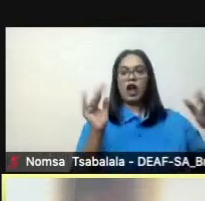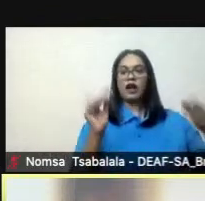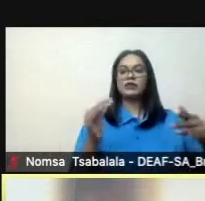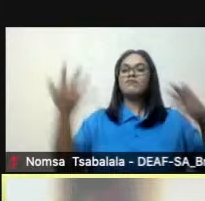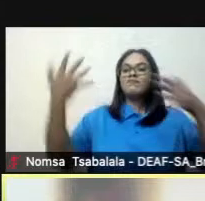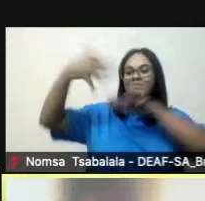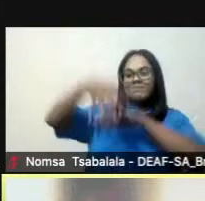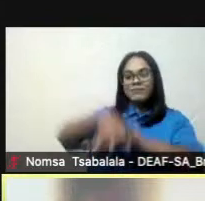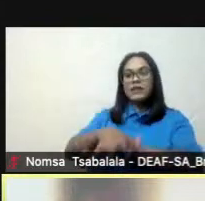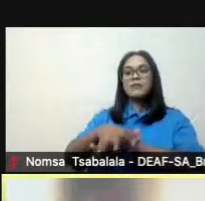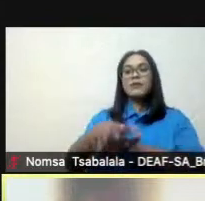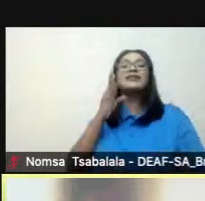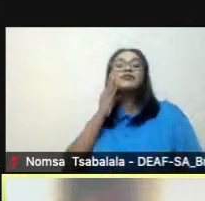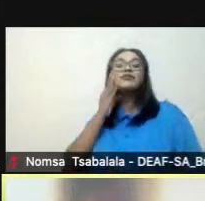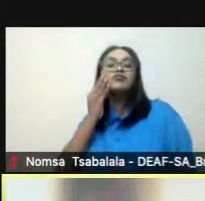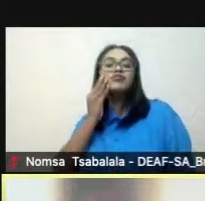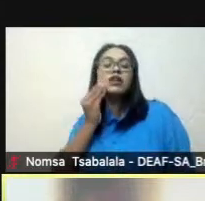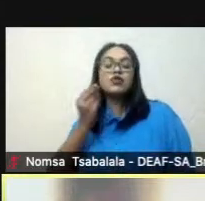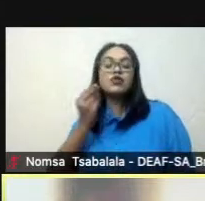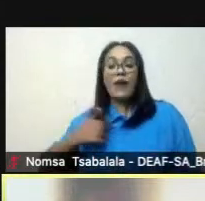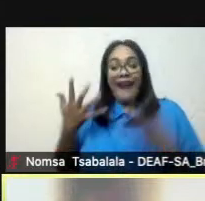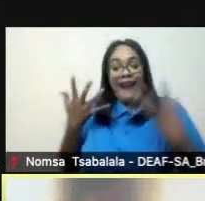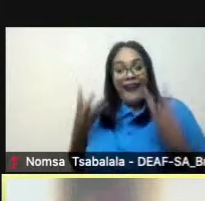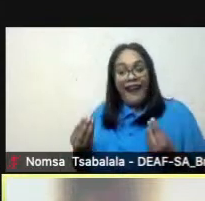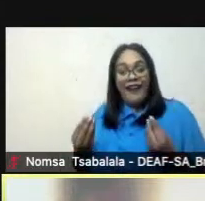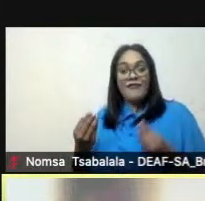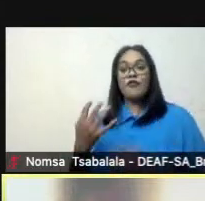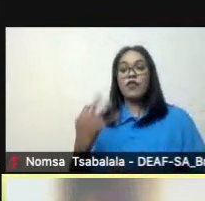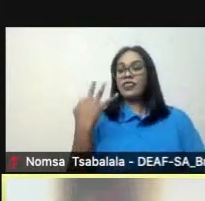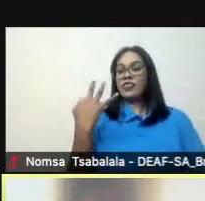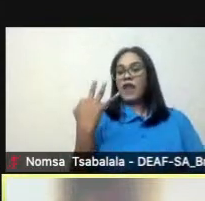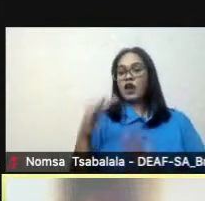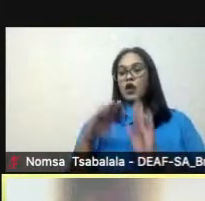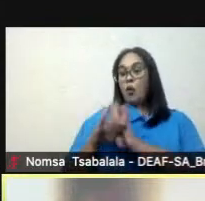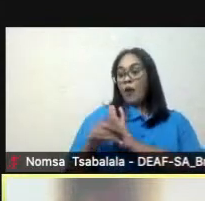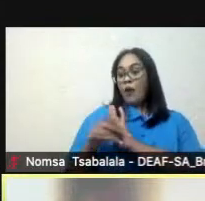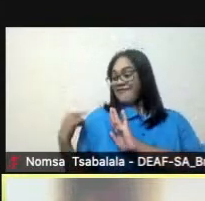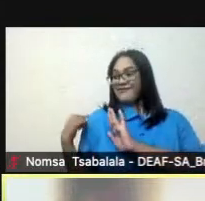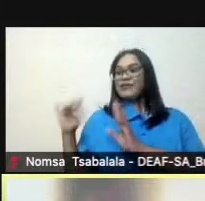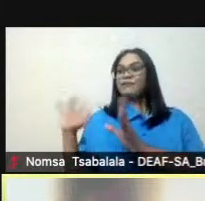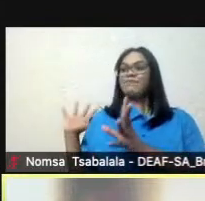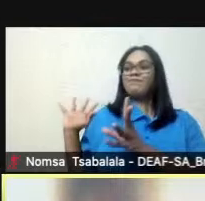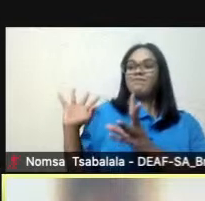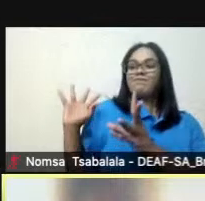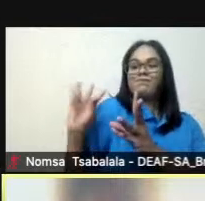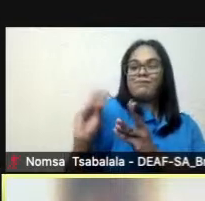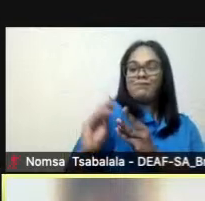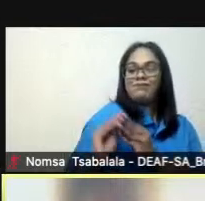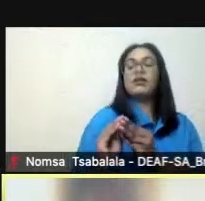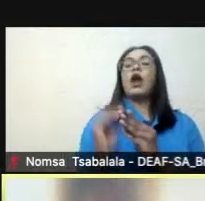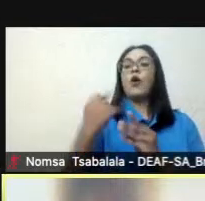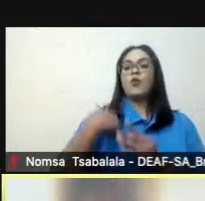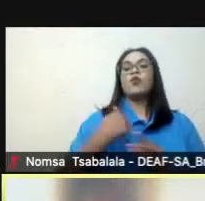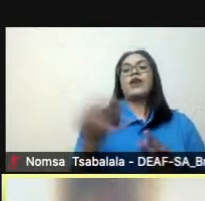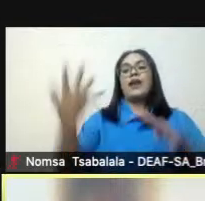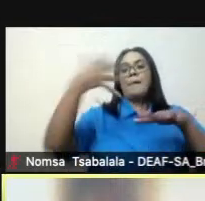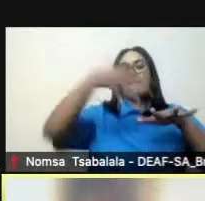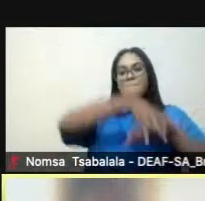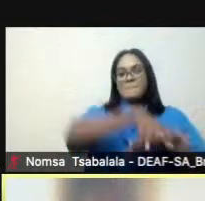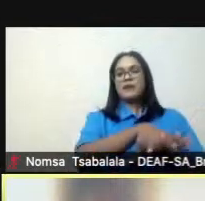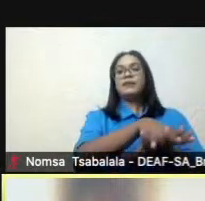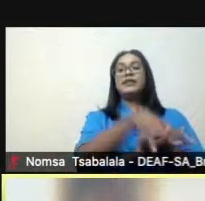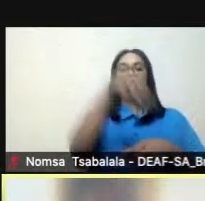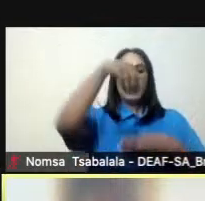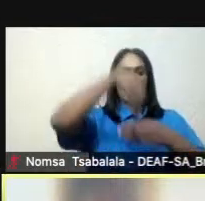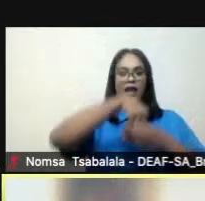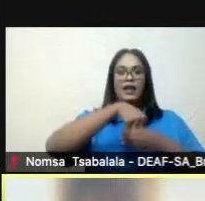the experience we had with the third wave. What we asked provinces to do was to then do a review,